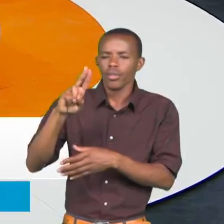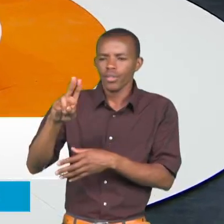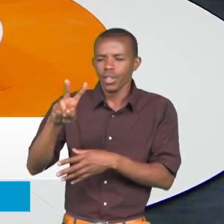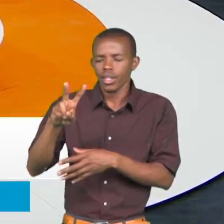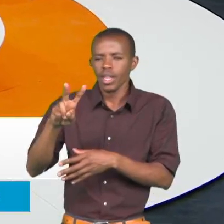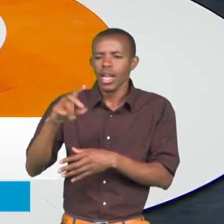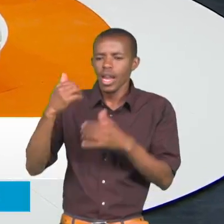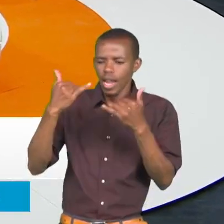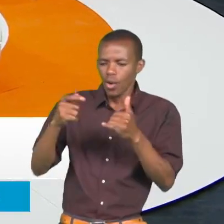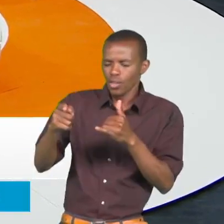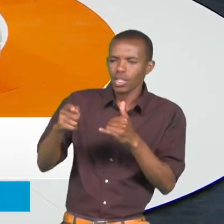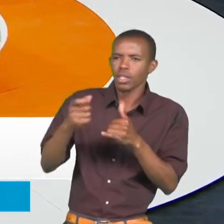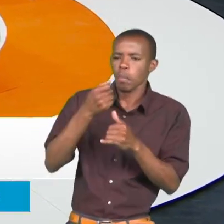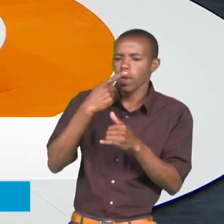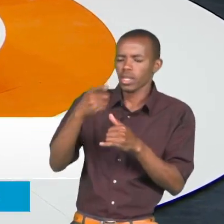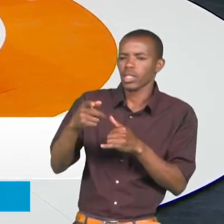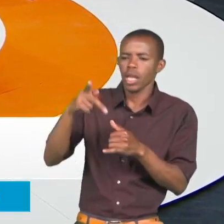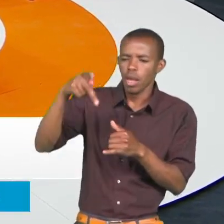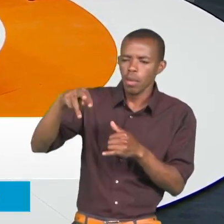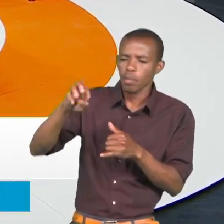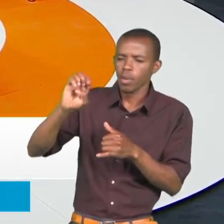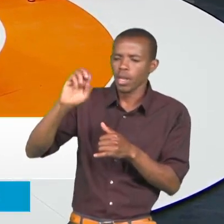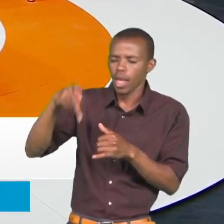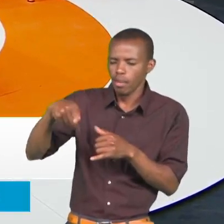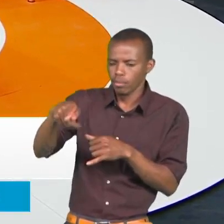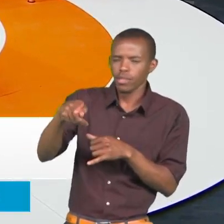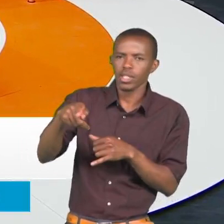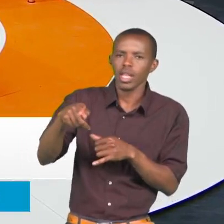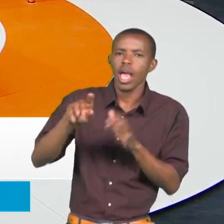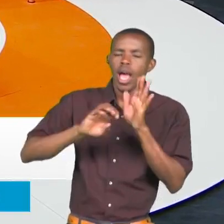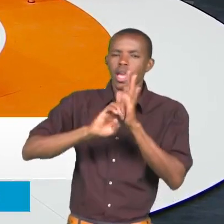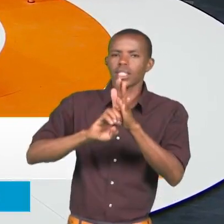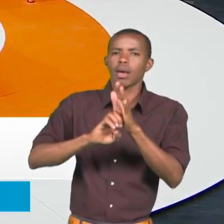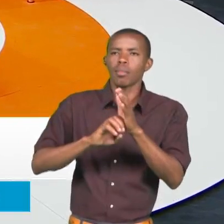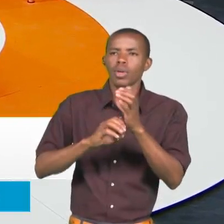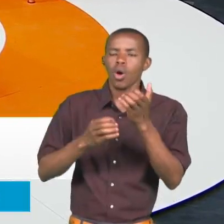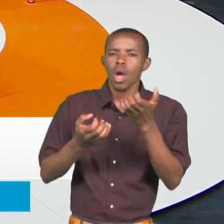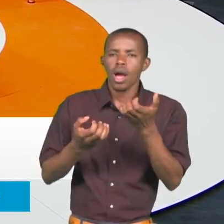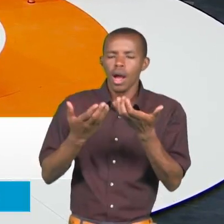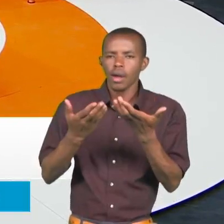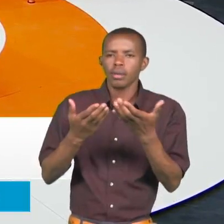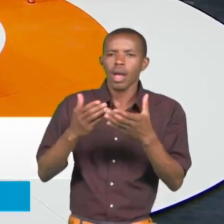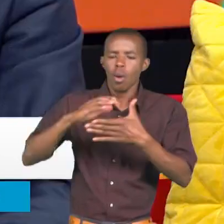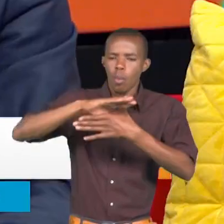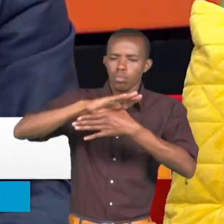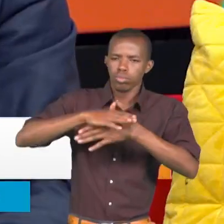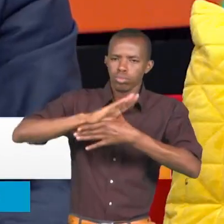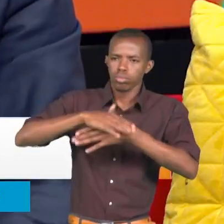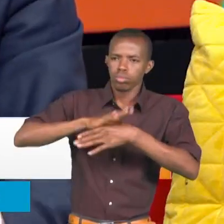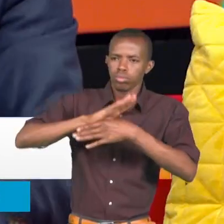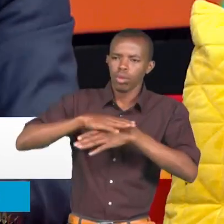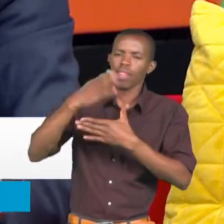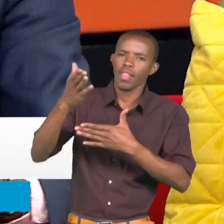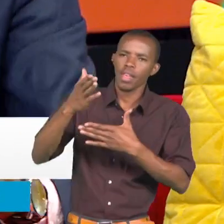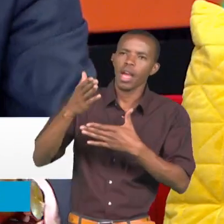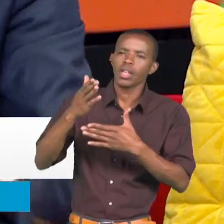PrEP is also in the picture. Now, just to keep you at bay, for example, a commercial sex workers, I'm very sure they're the biggest users of this. And